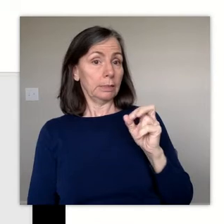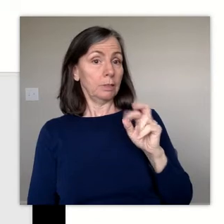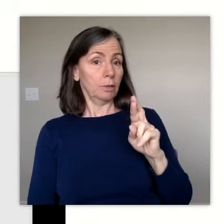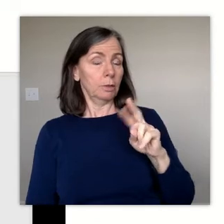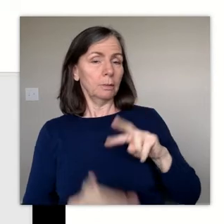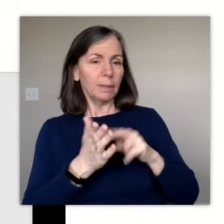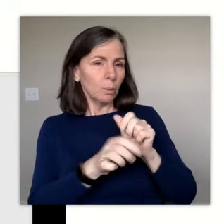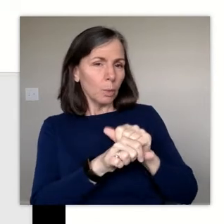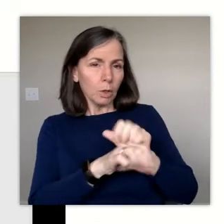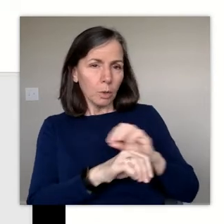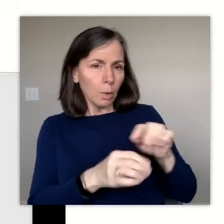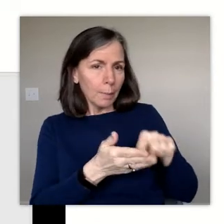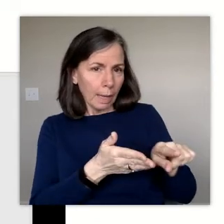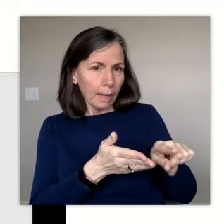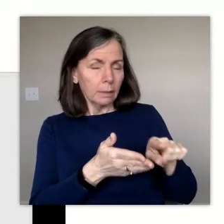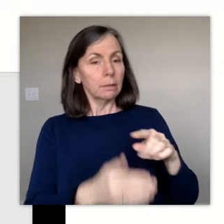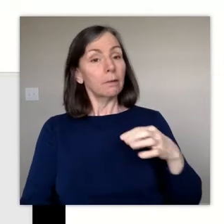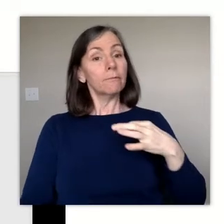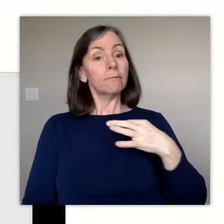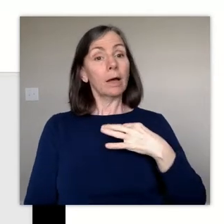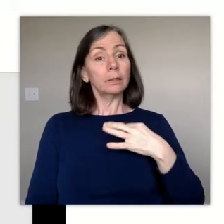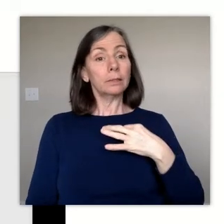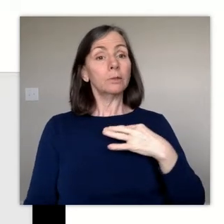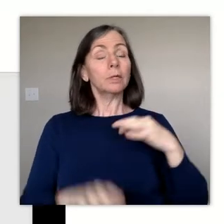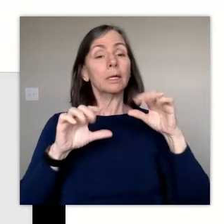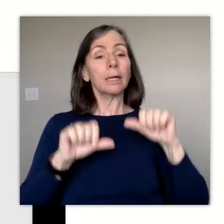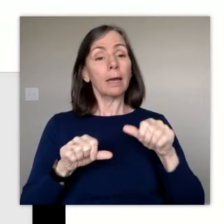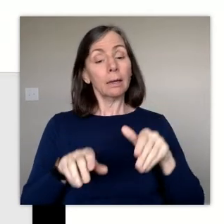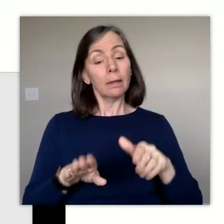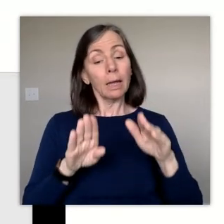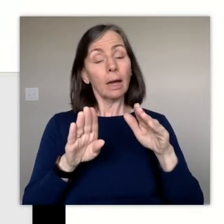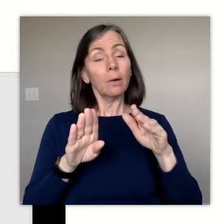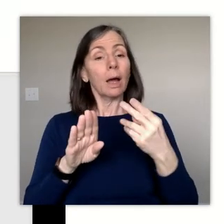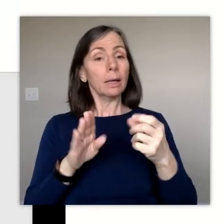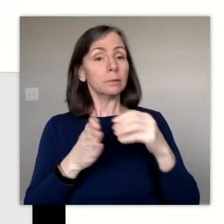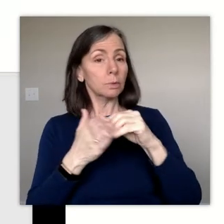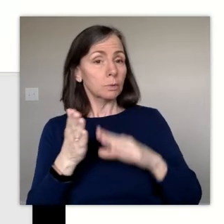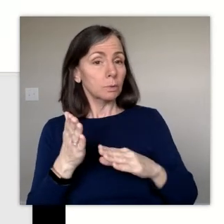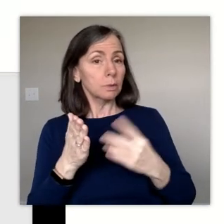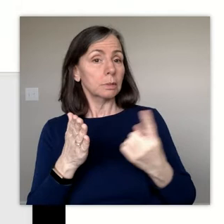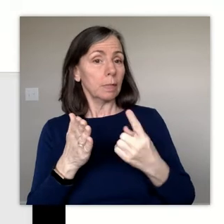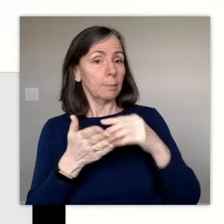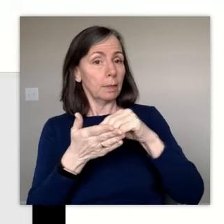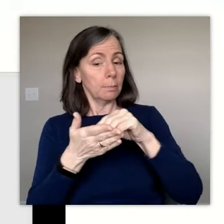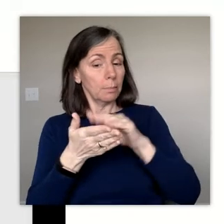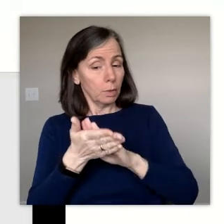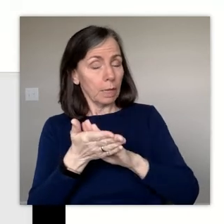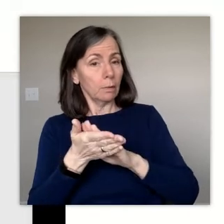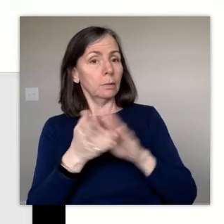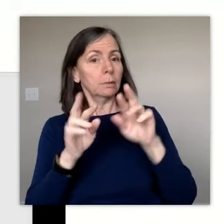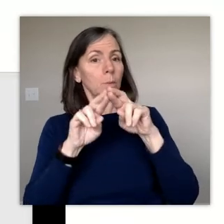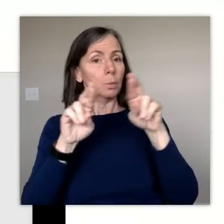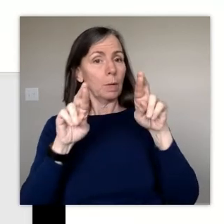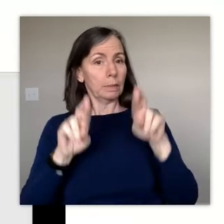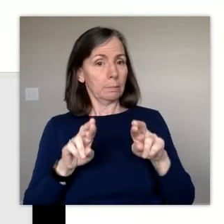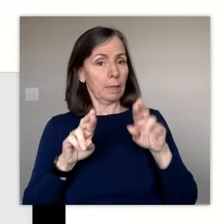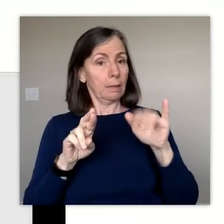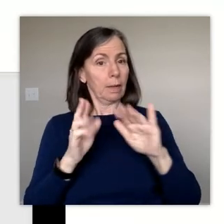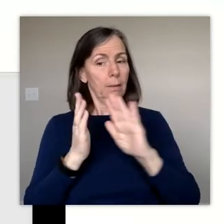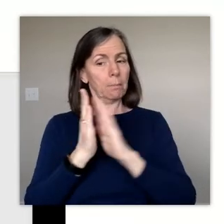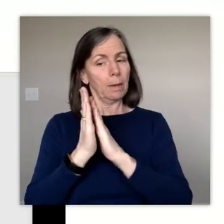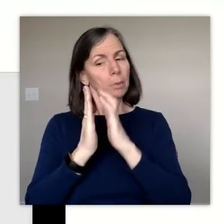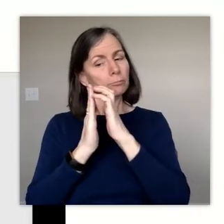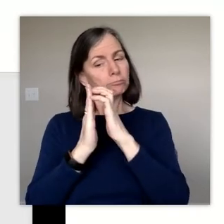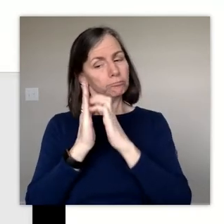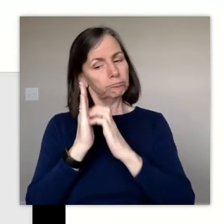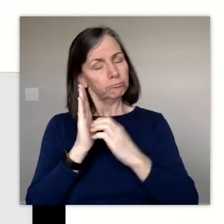can give high school students something to put on a resume.